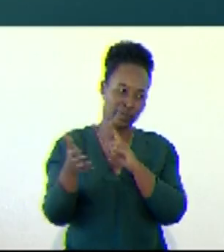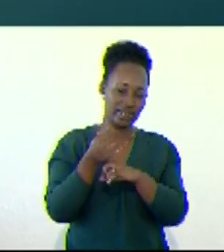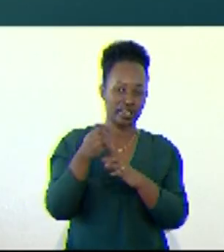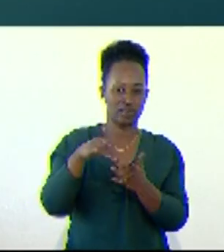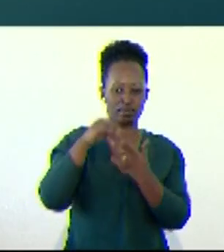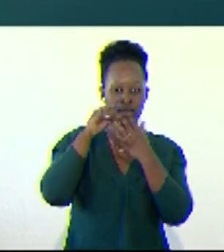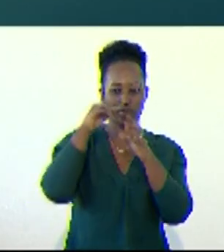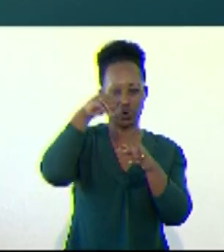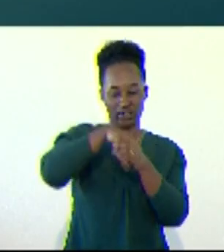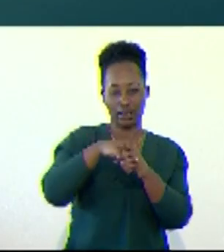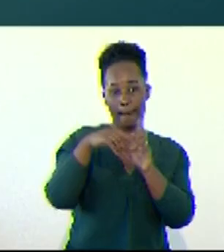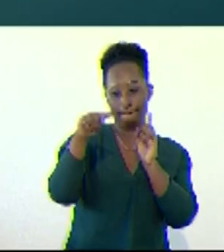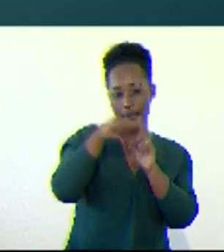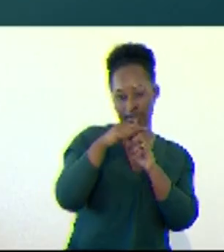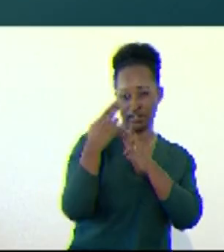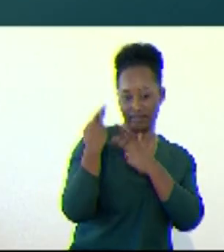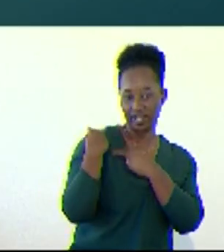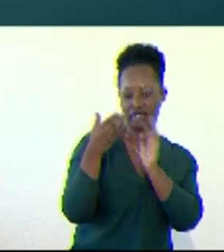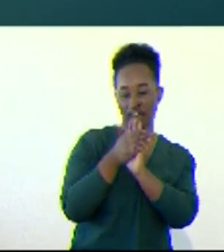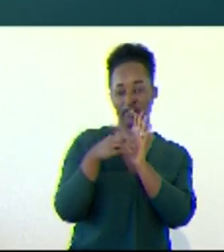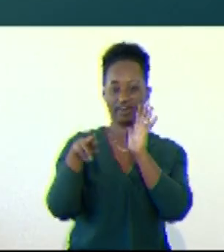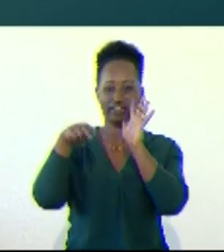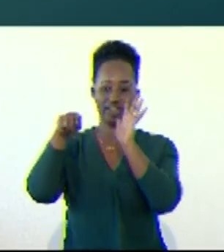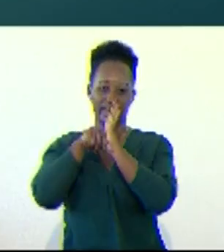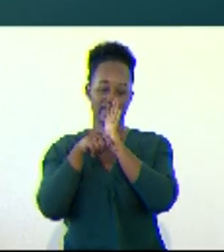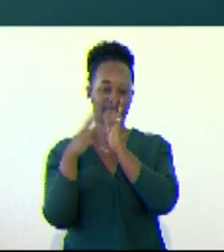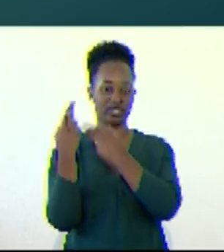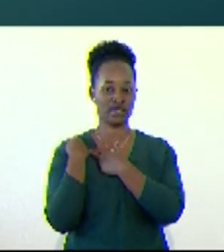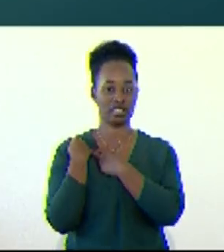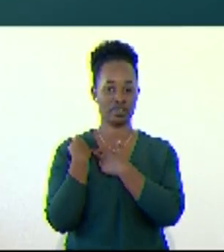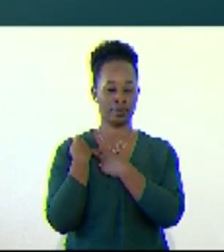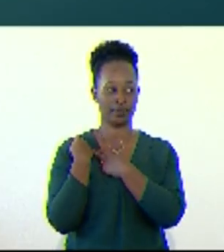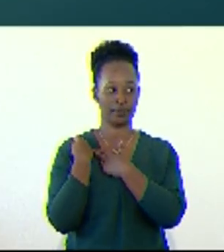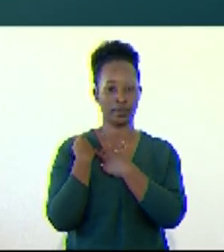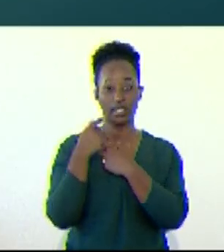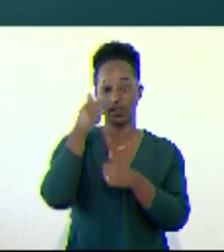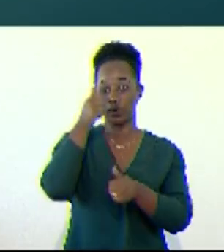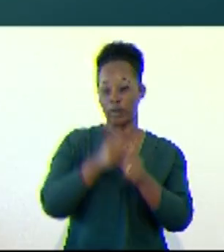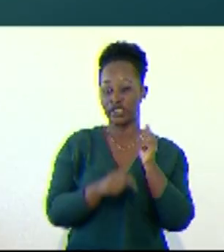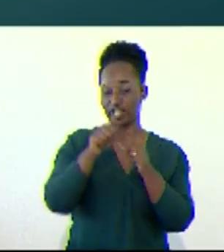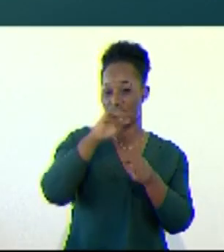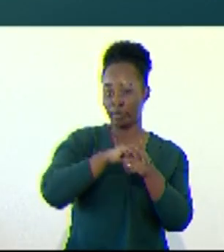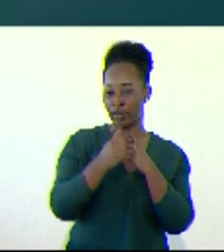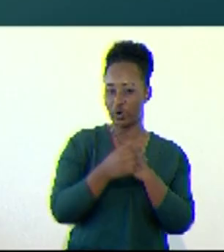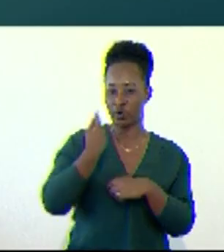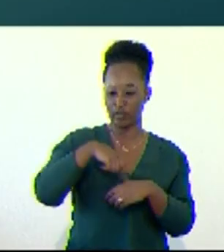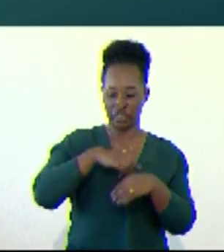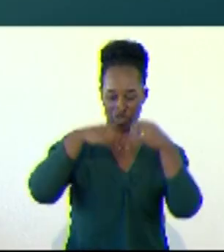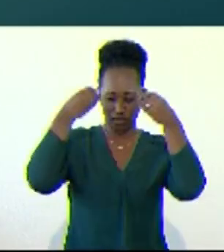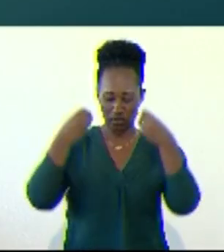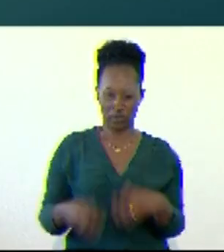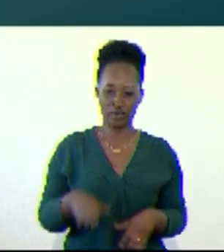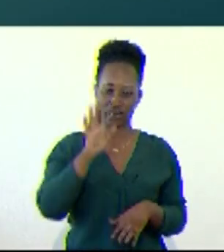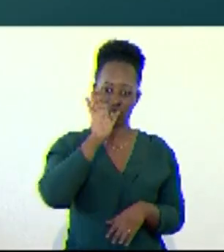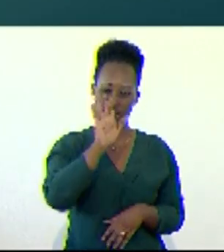containing a positive charge and negative charge. And the species which is produced will lose its